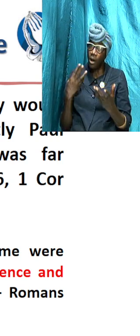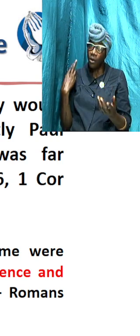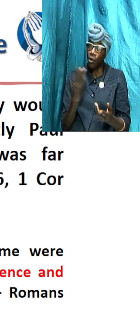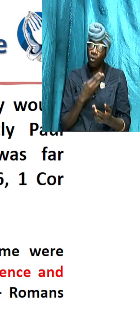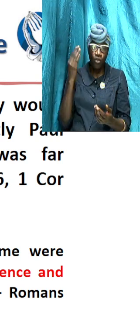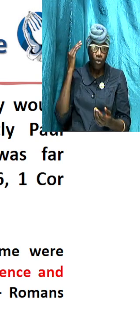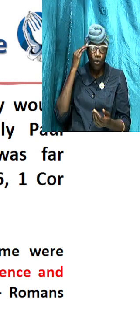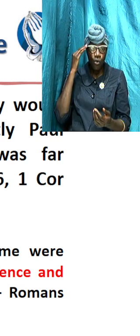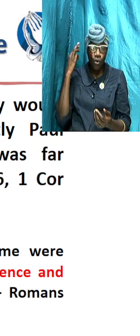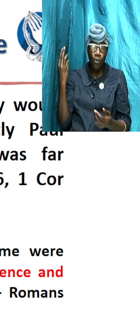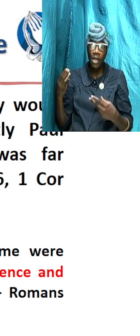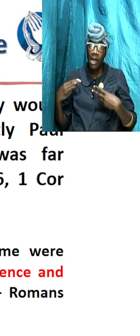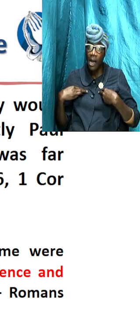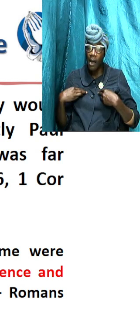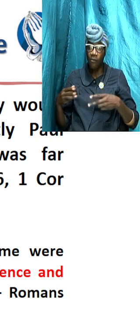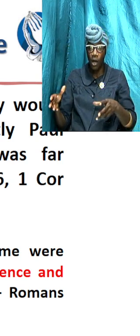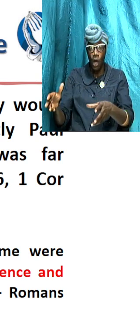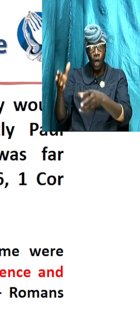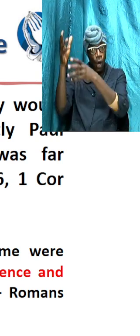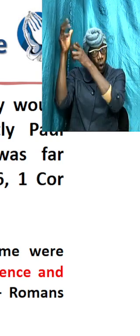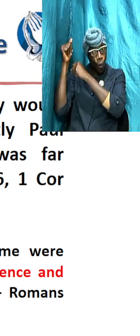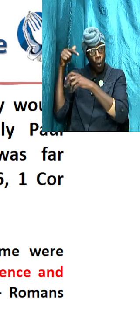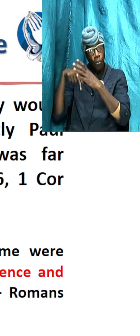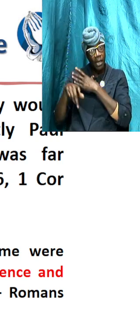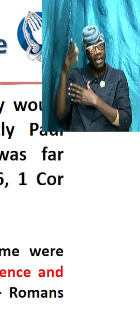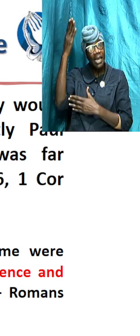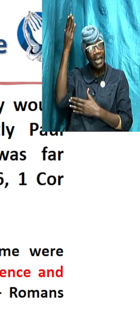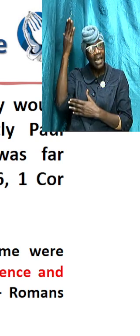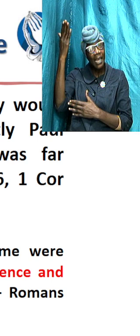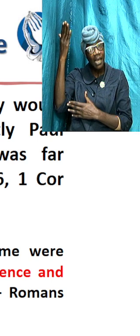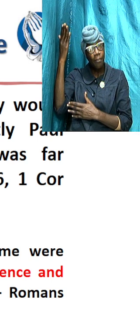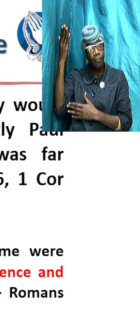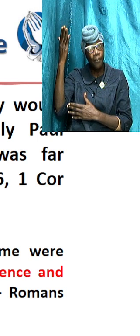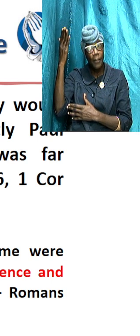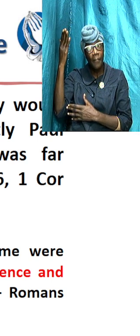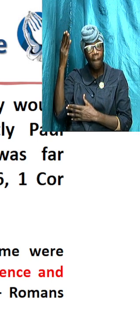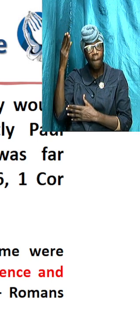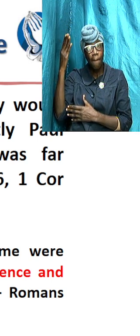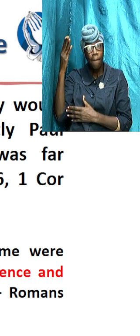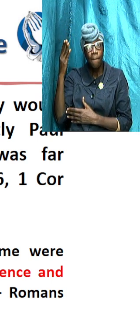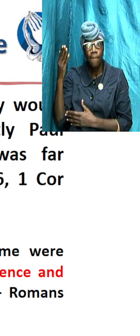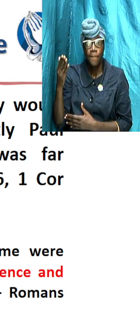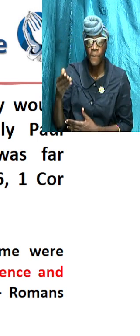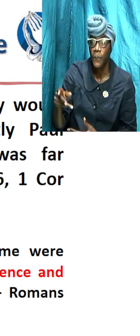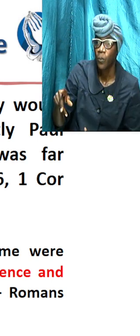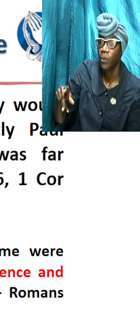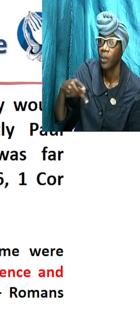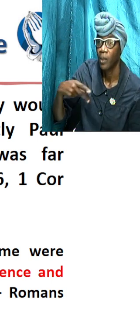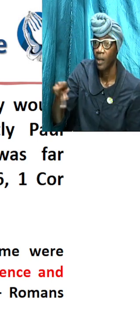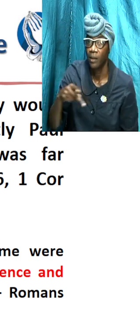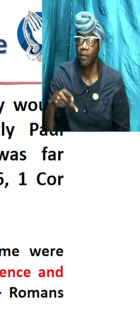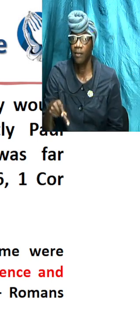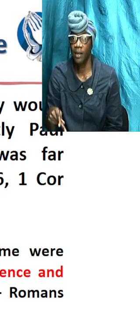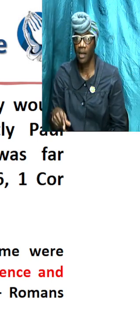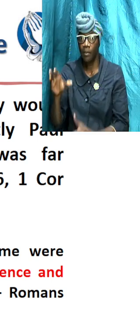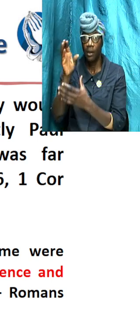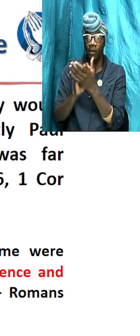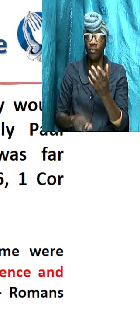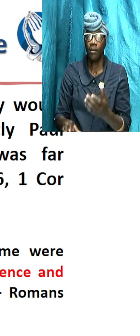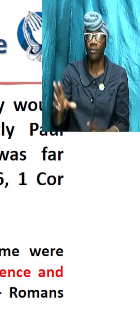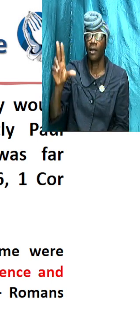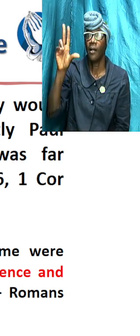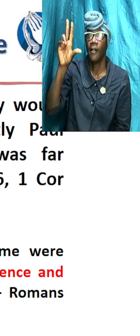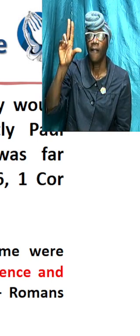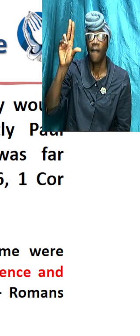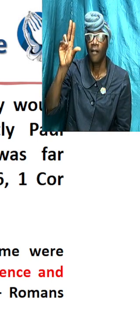can have hope in him. Between Psalm 42 and Psalm